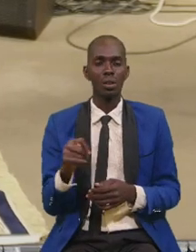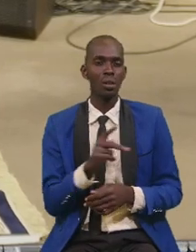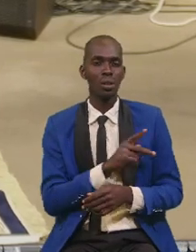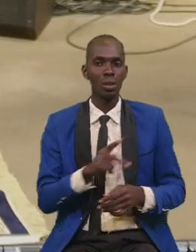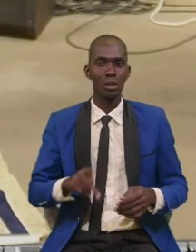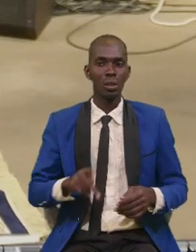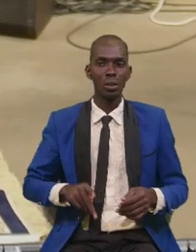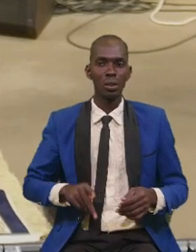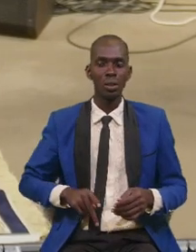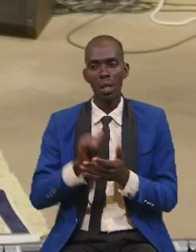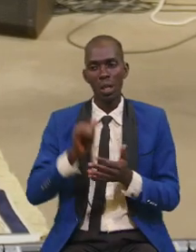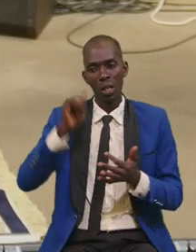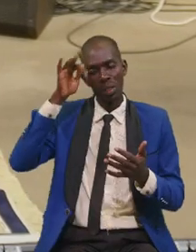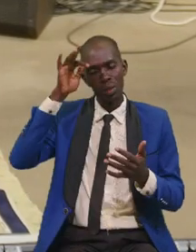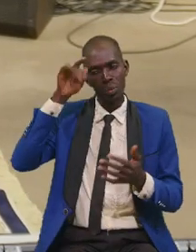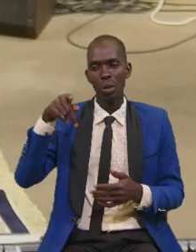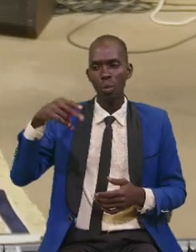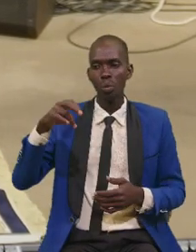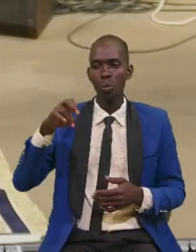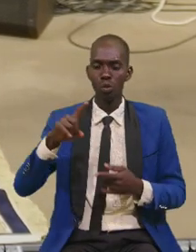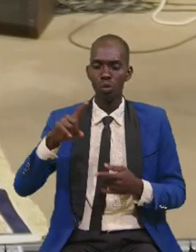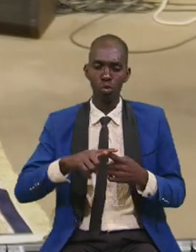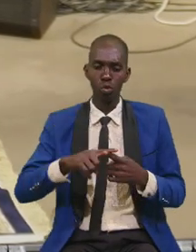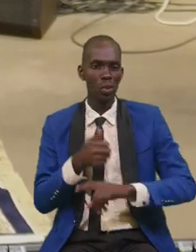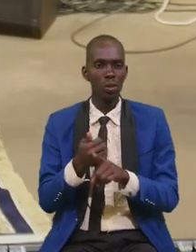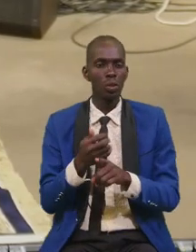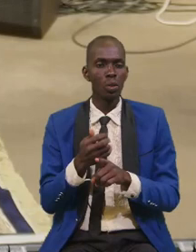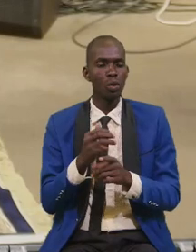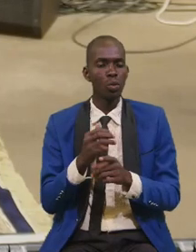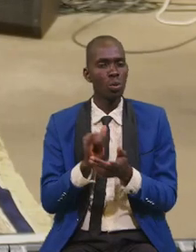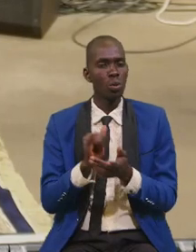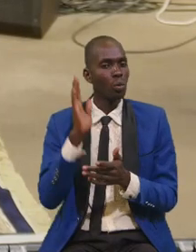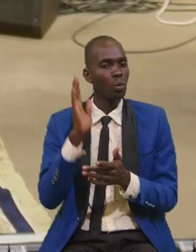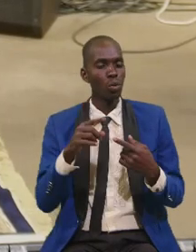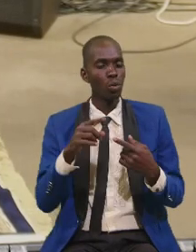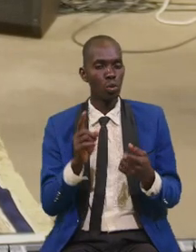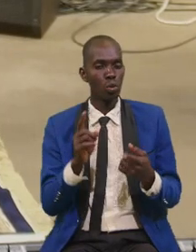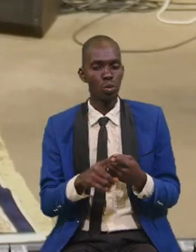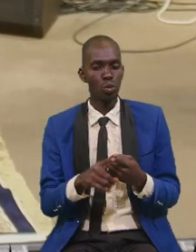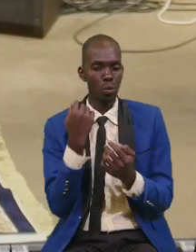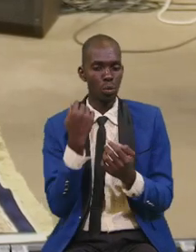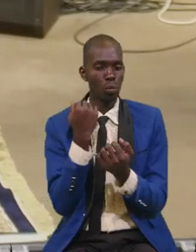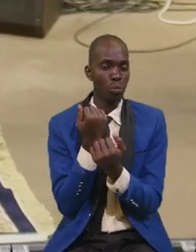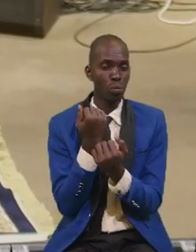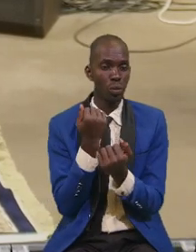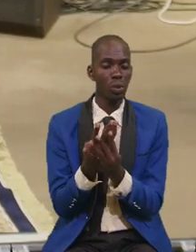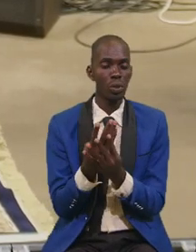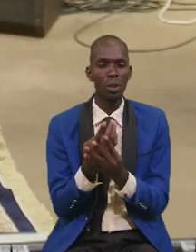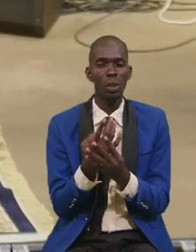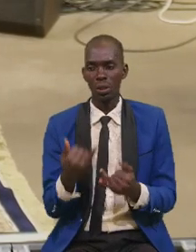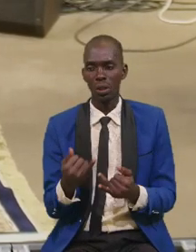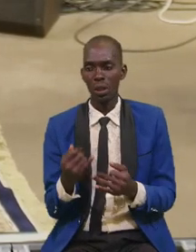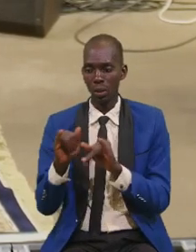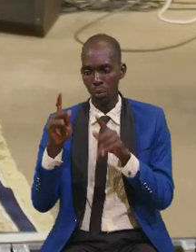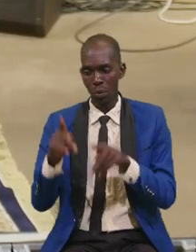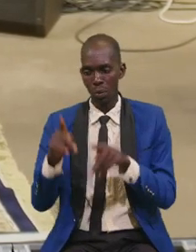go to prison. And look at the man, he turned to King Agrippa and said, believest thou the prophets?